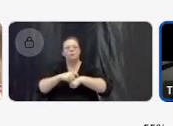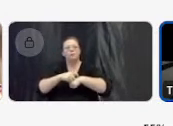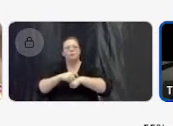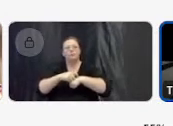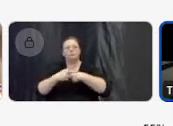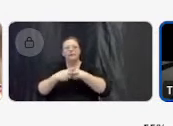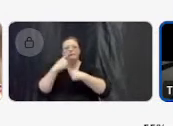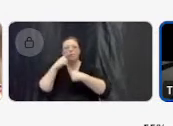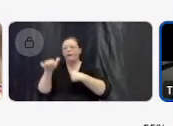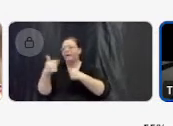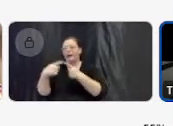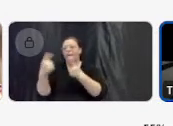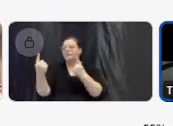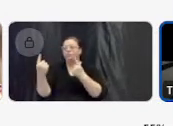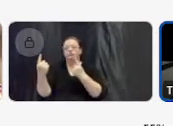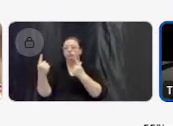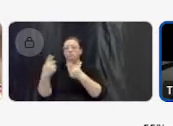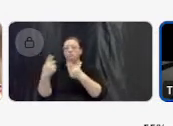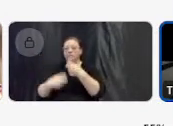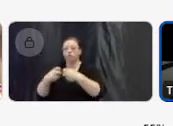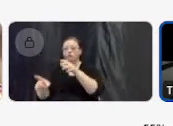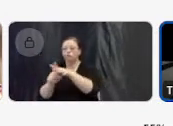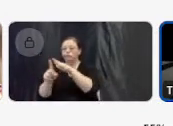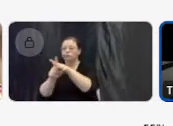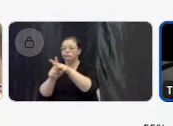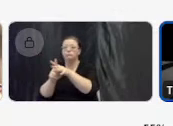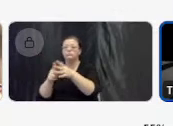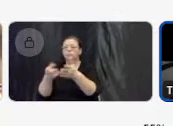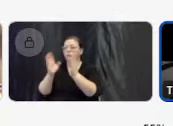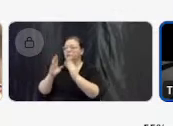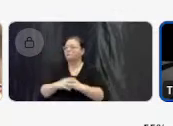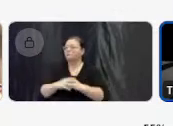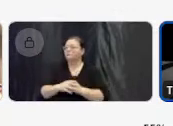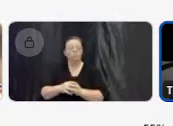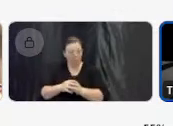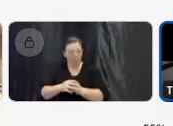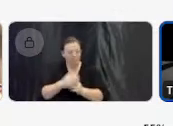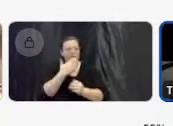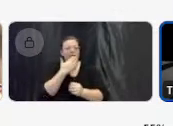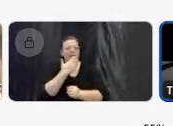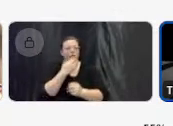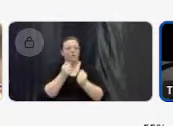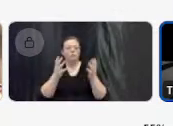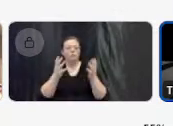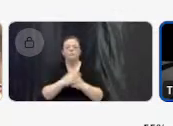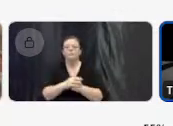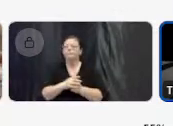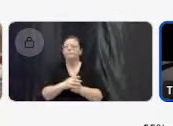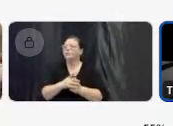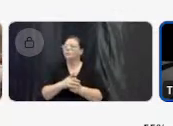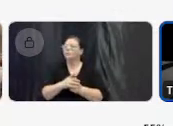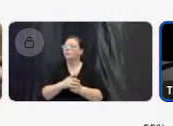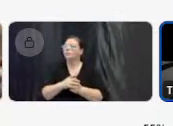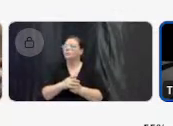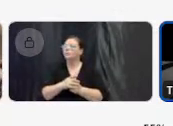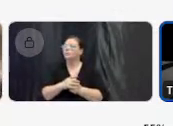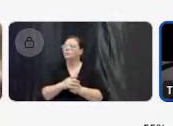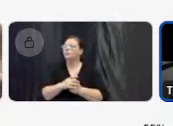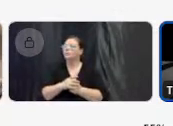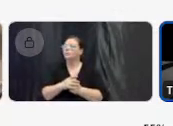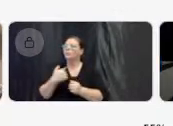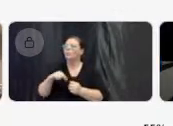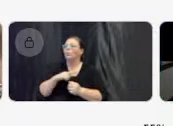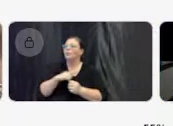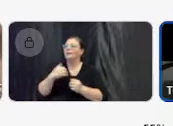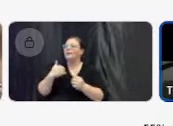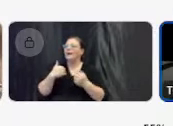for any opposition that issues may bring up. Well, it's noted. Thank you very much, sir. And we do have some cards